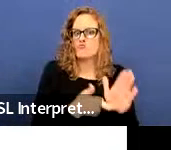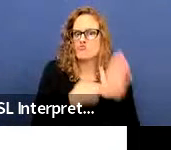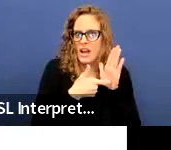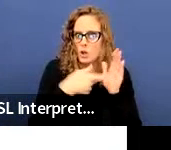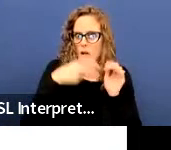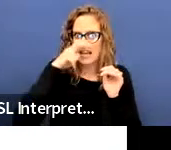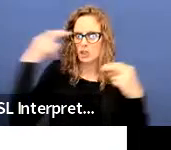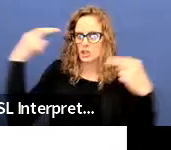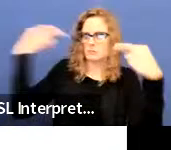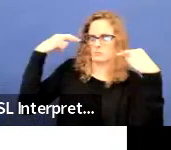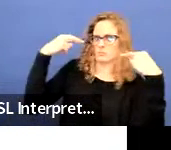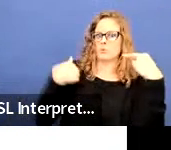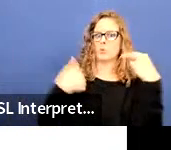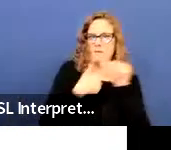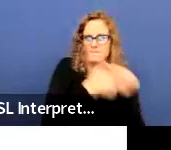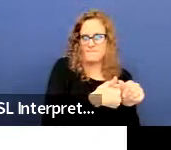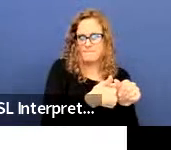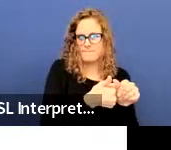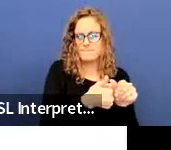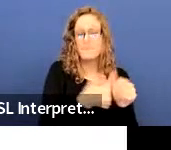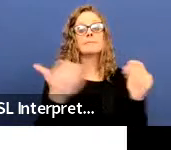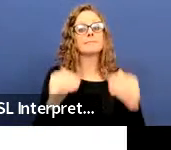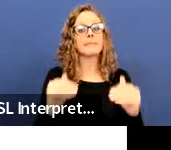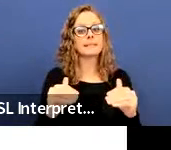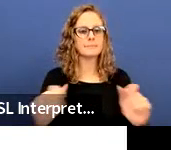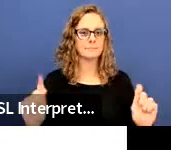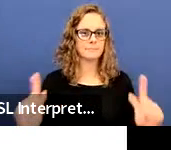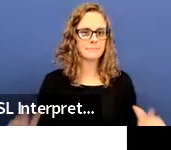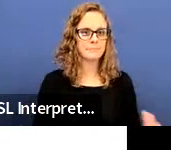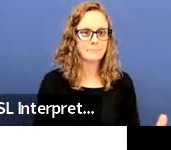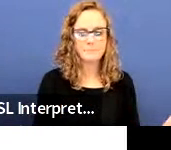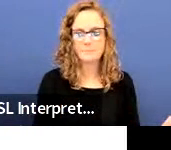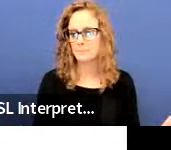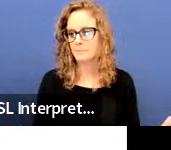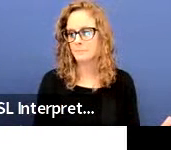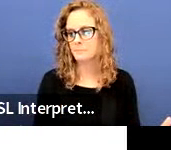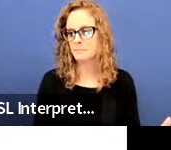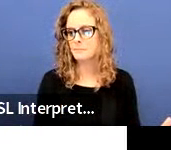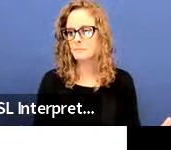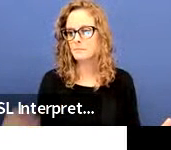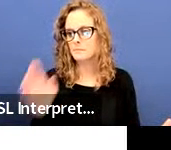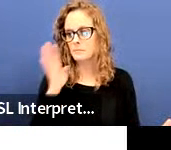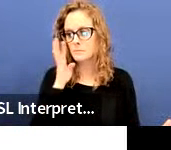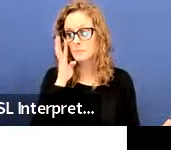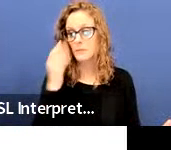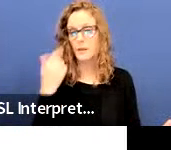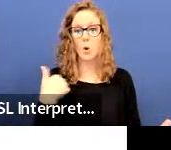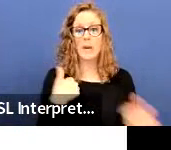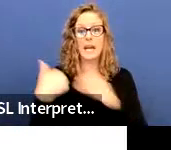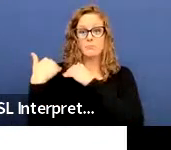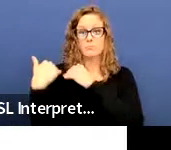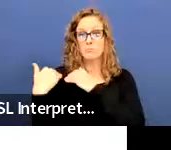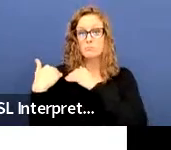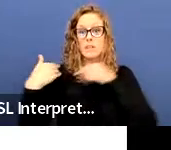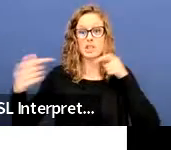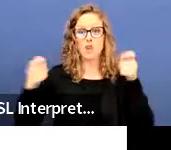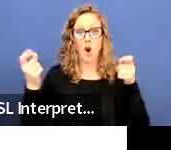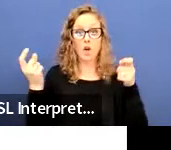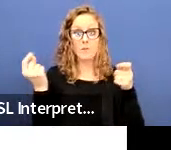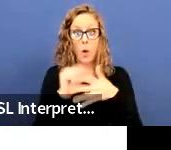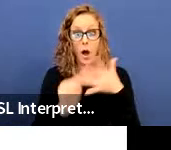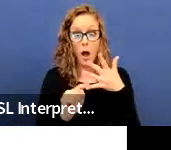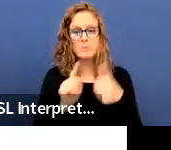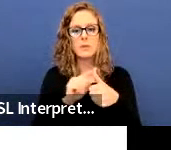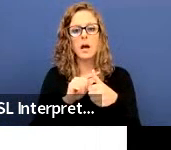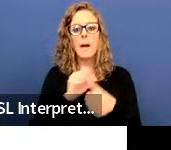we uphold. Next, please. And so the oversight that we are in charge of is